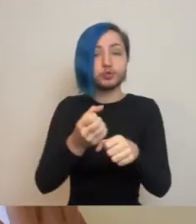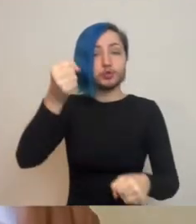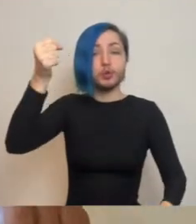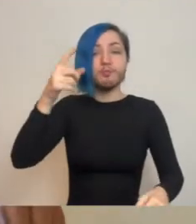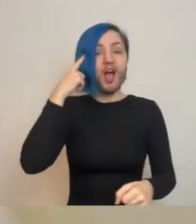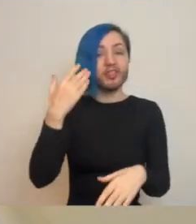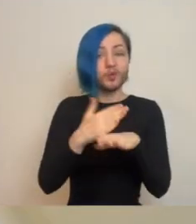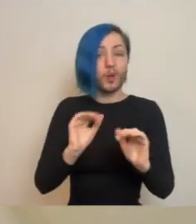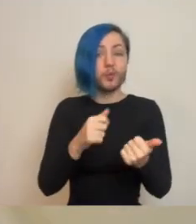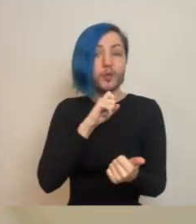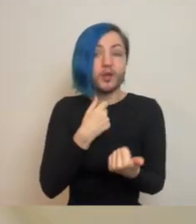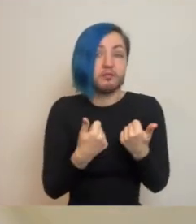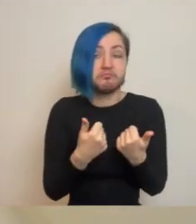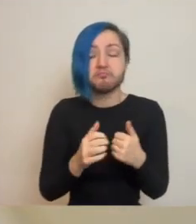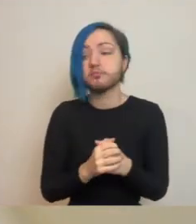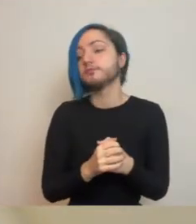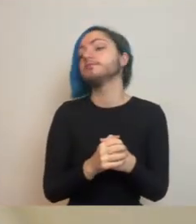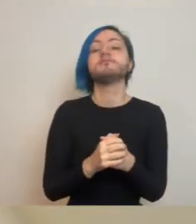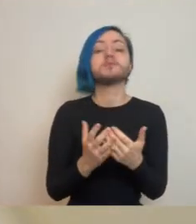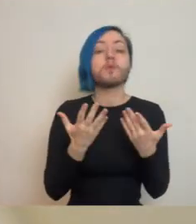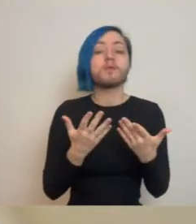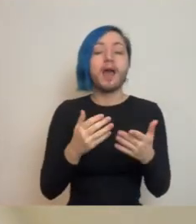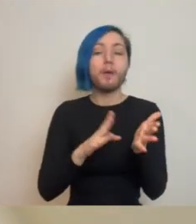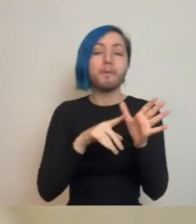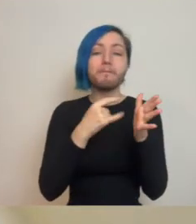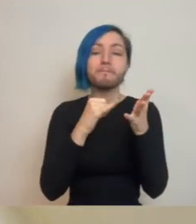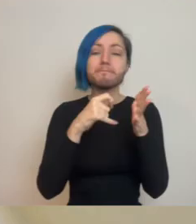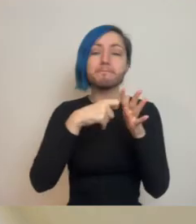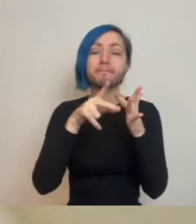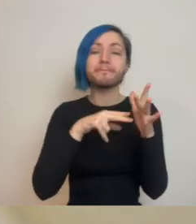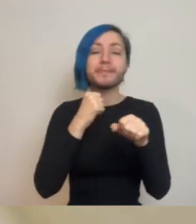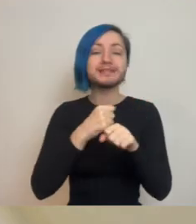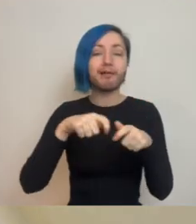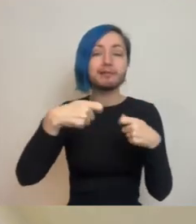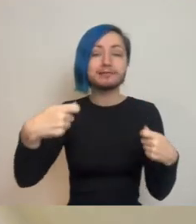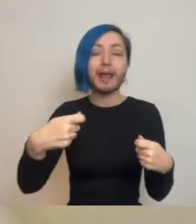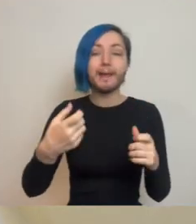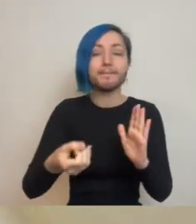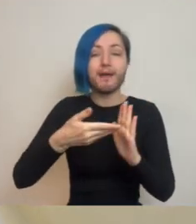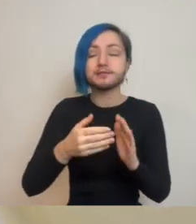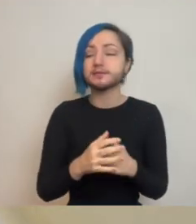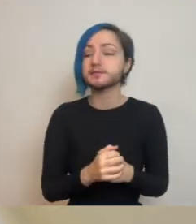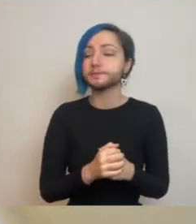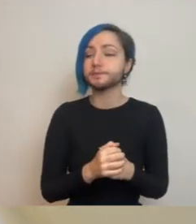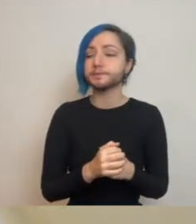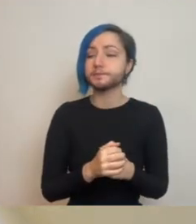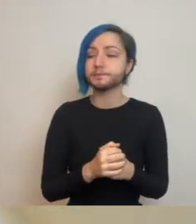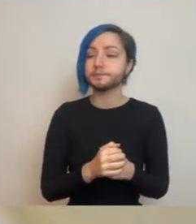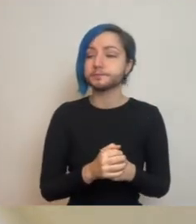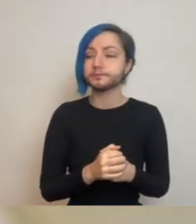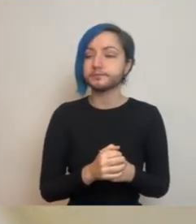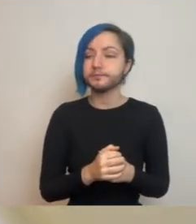work perfectly well. So just put a little bit of masking tape on that.